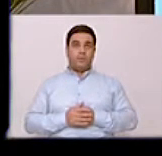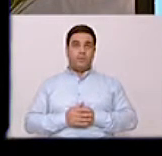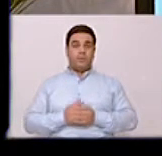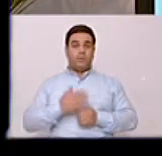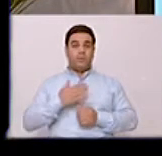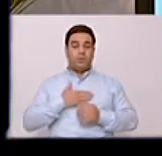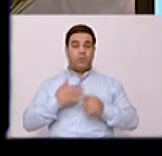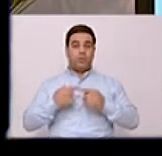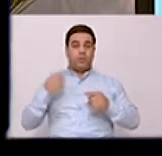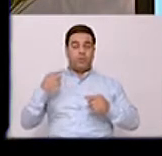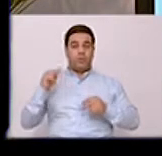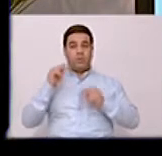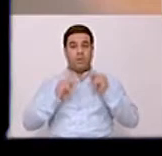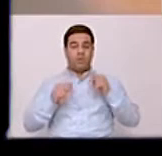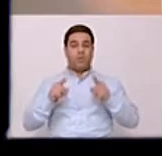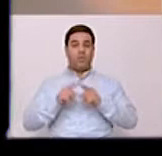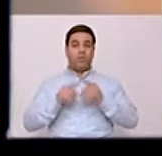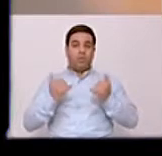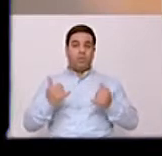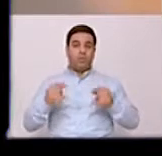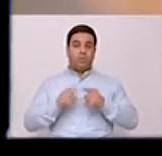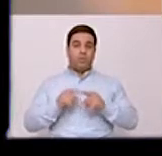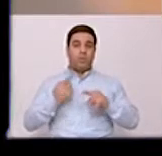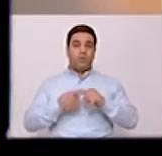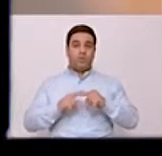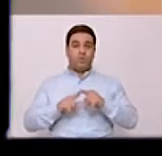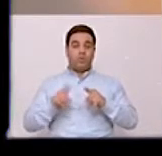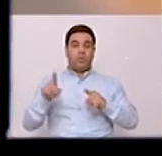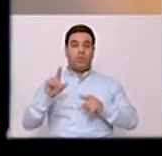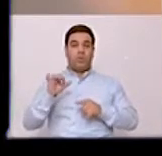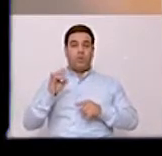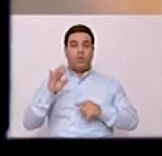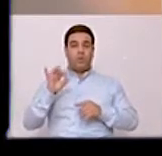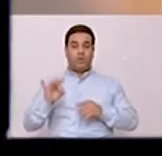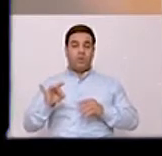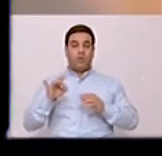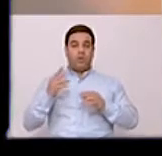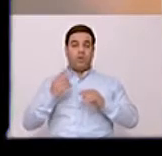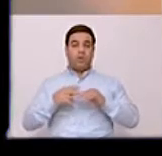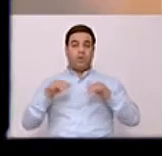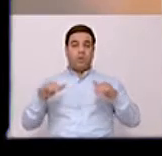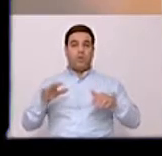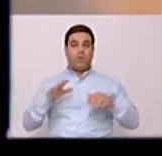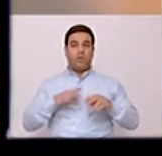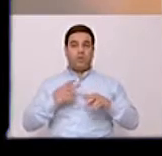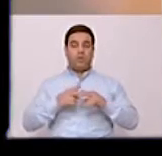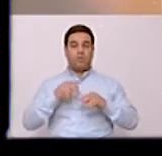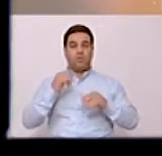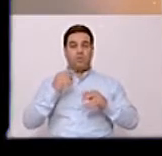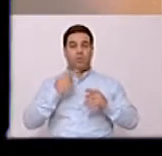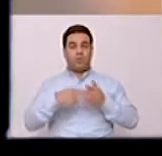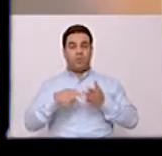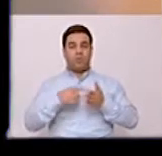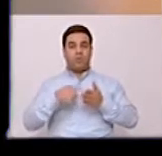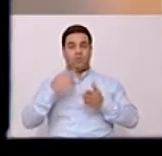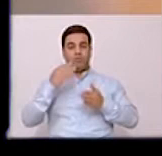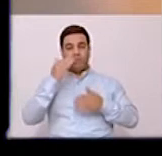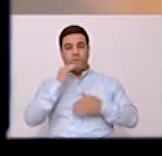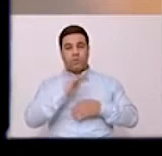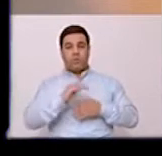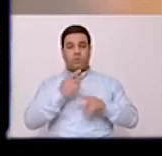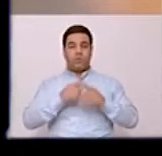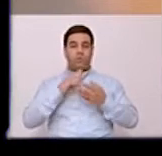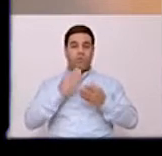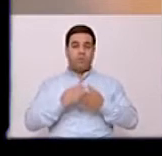Biz o'tgan darslarimizda ham, bugun ham mana shunday xoinlar taxtga bo'lgan xoinlik, sotqinlik tufayli mag'lubiyatga